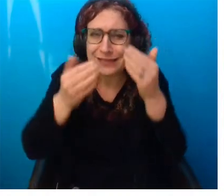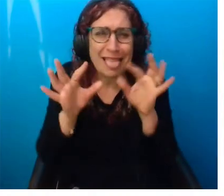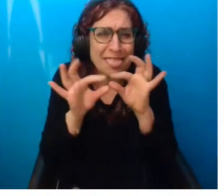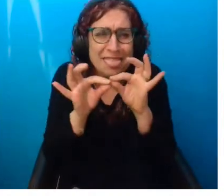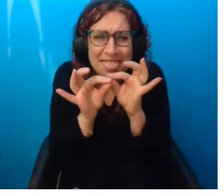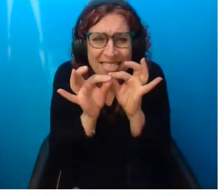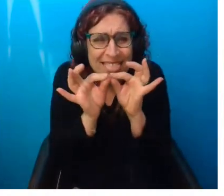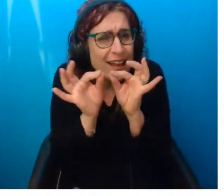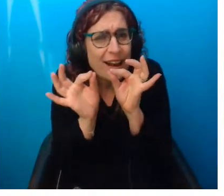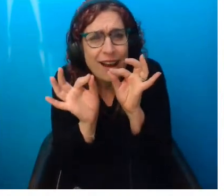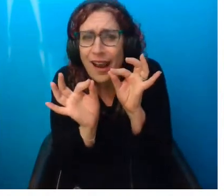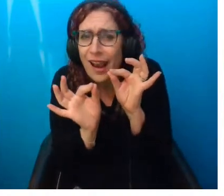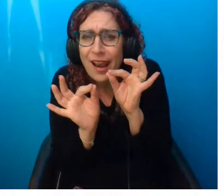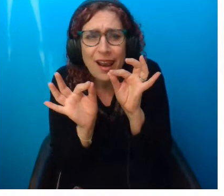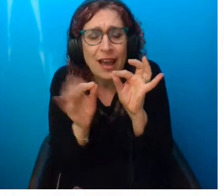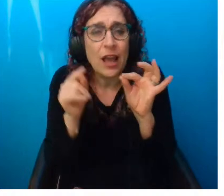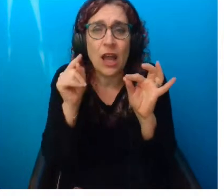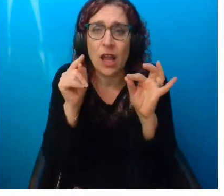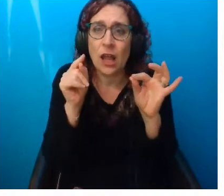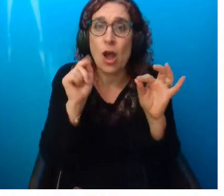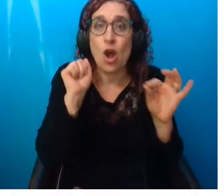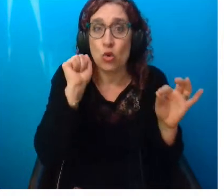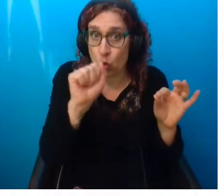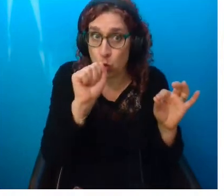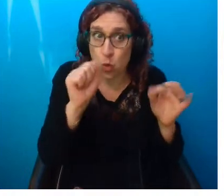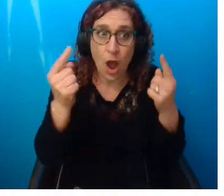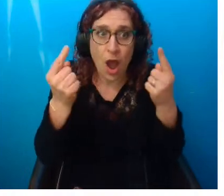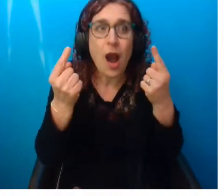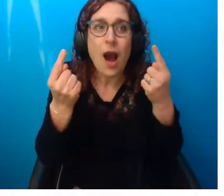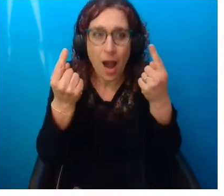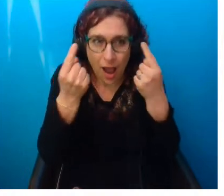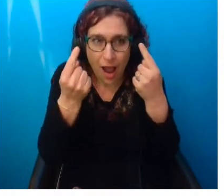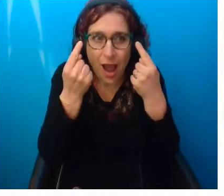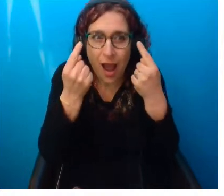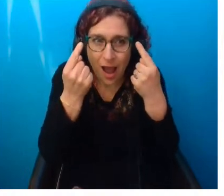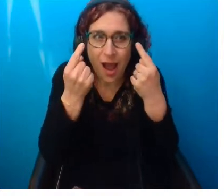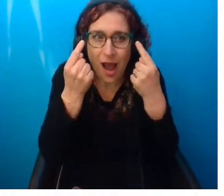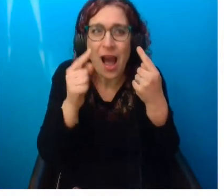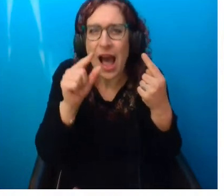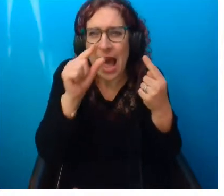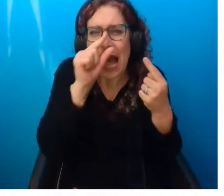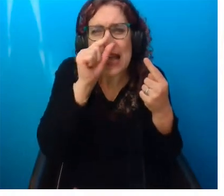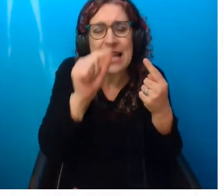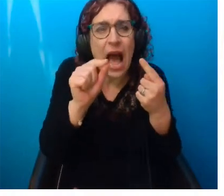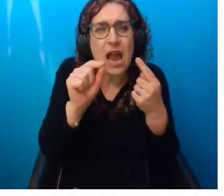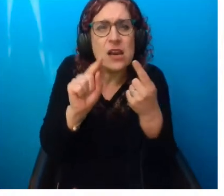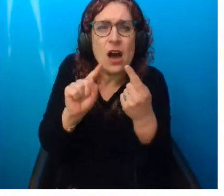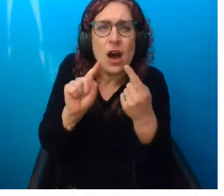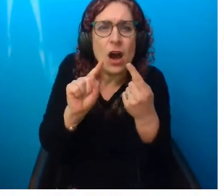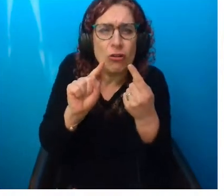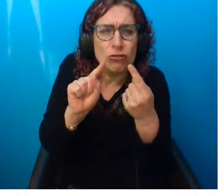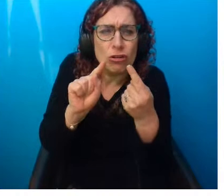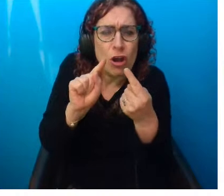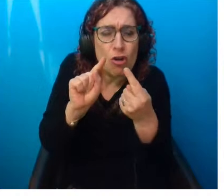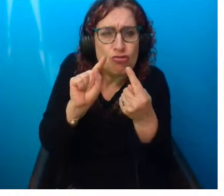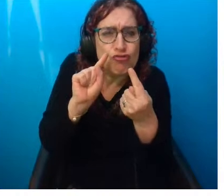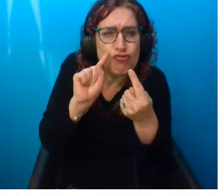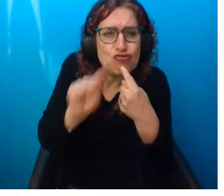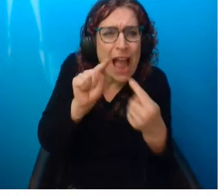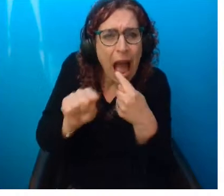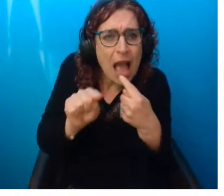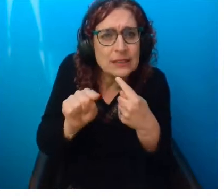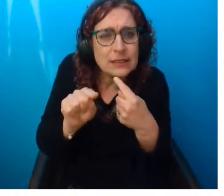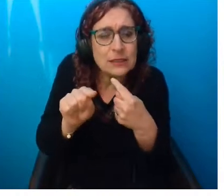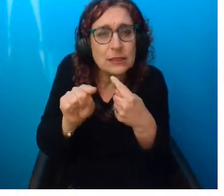you can react on your eyelids to contact allergens without having reaction on